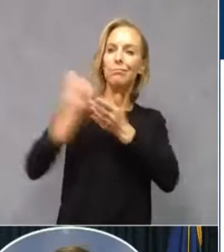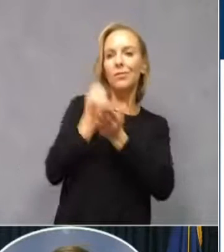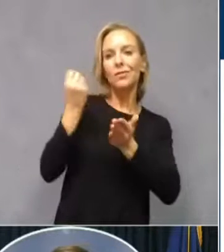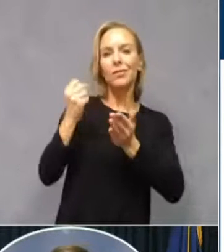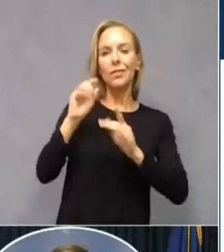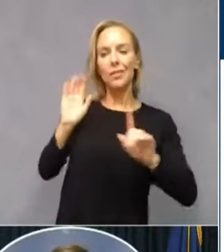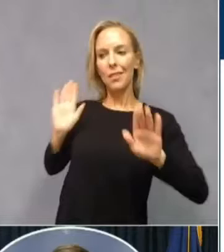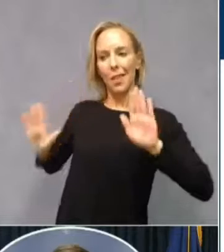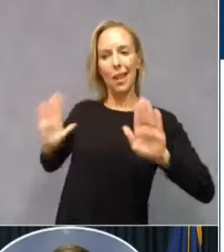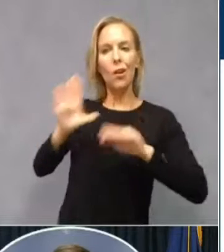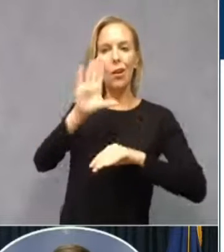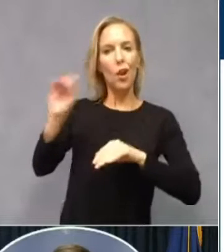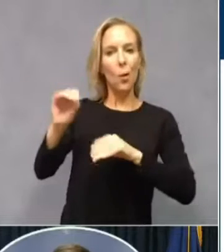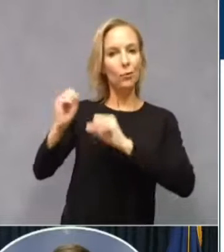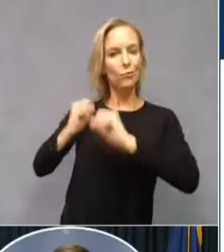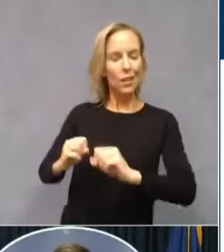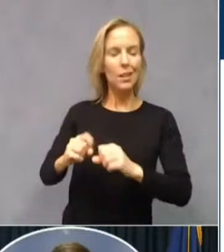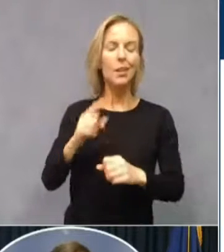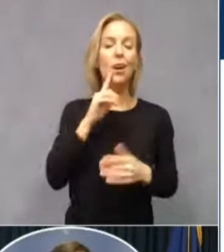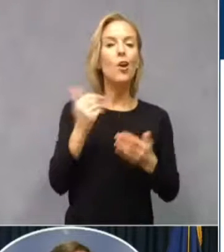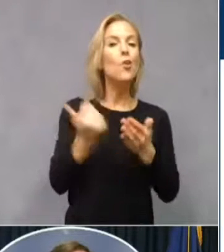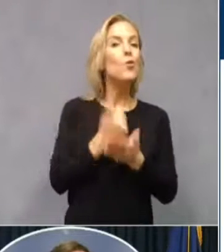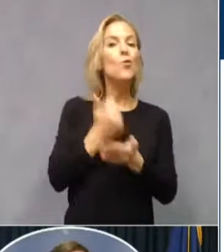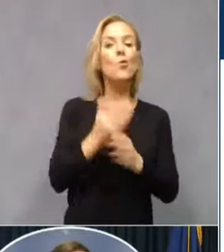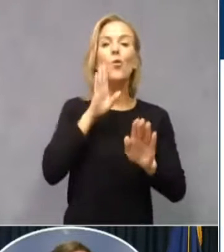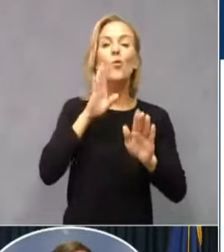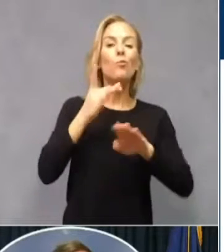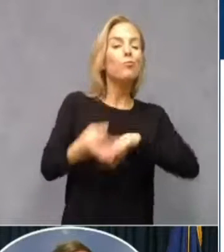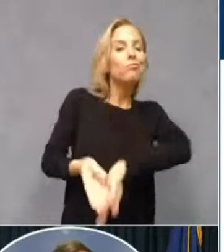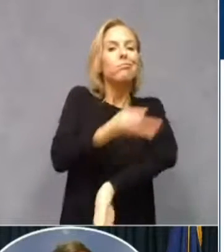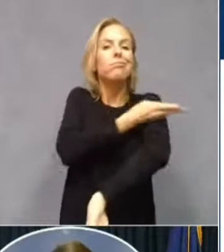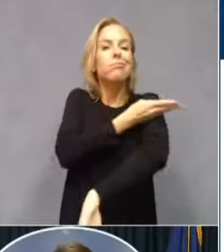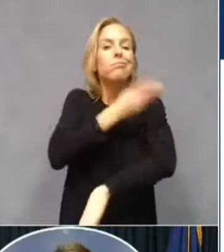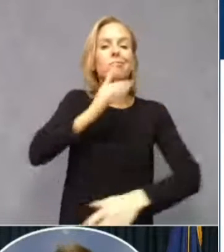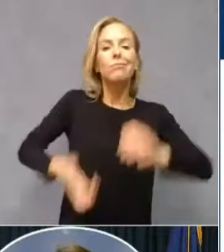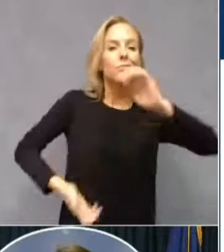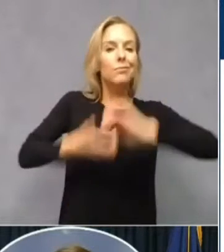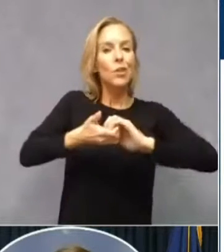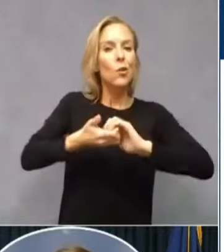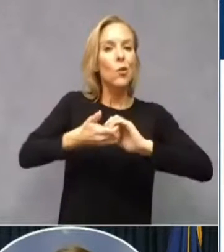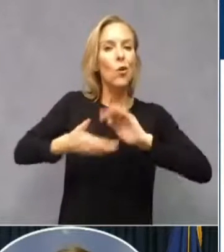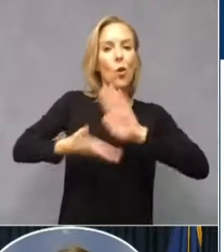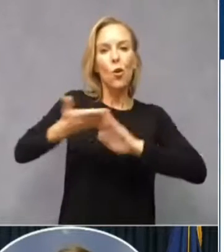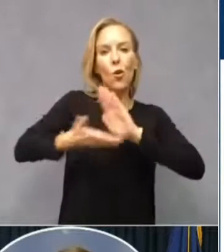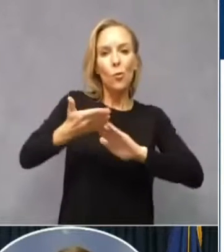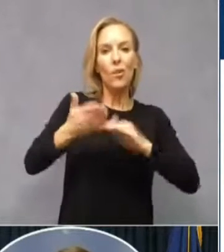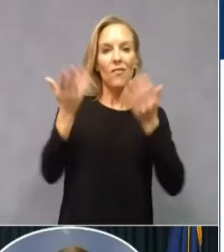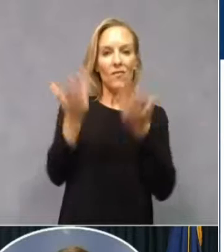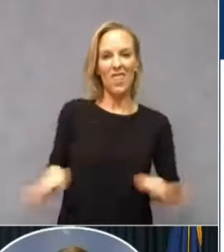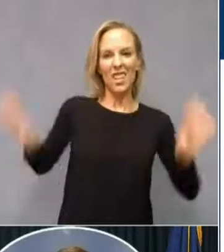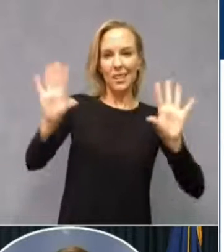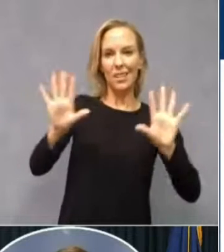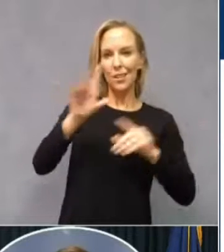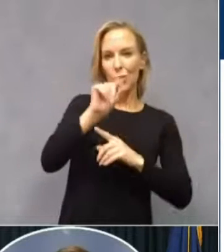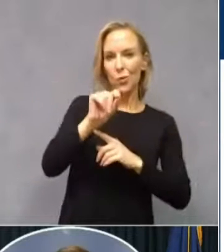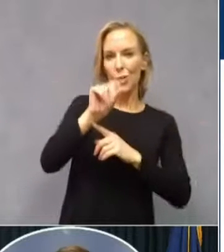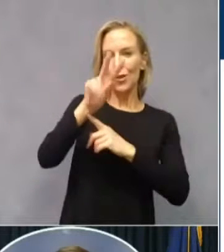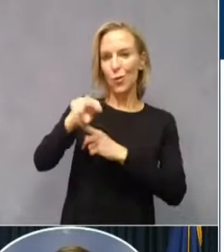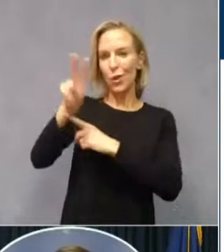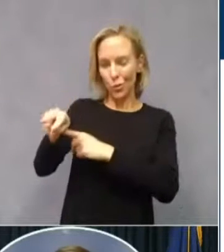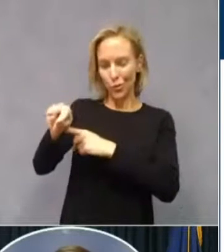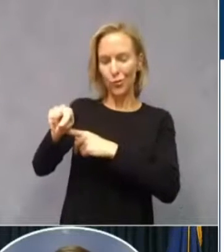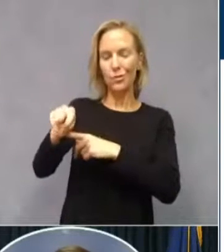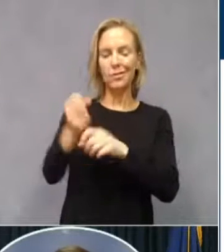Leaders anticipate the new and improved joint operation will be completed by the end of 2022. The facility is among more